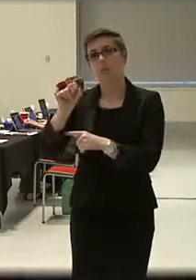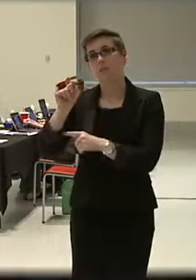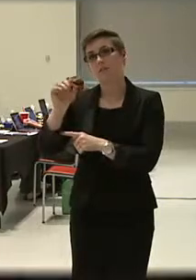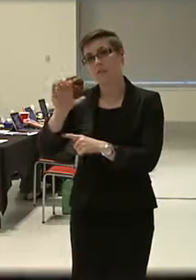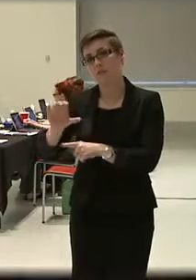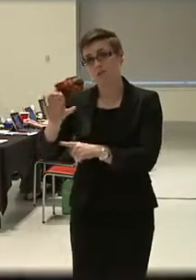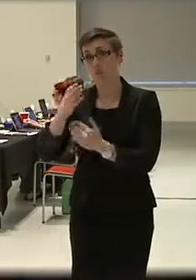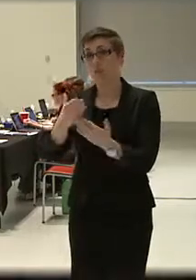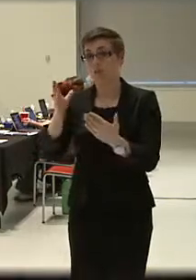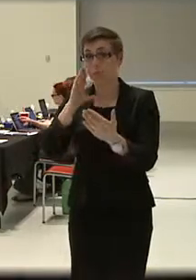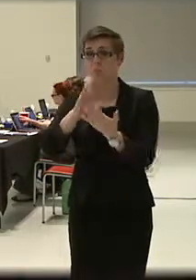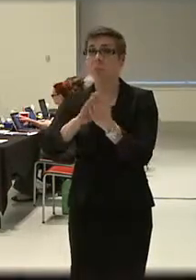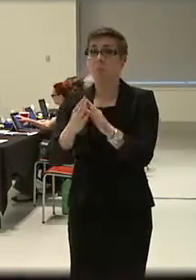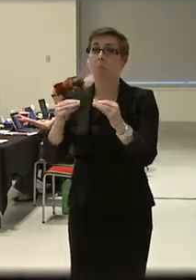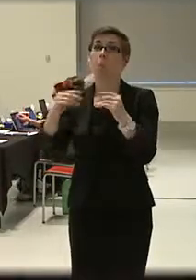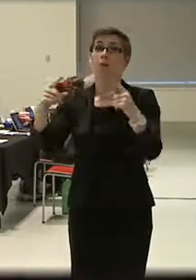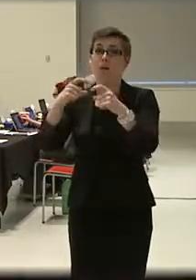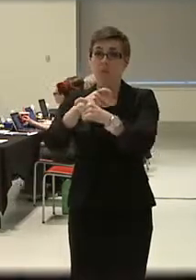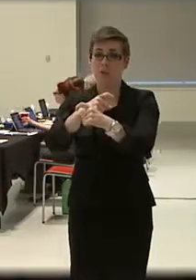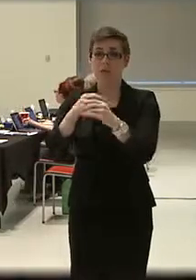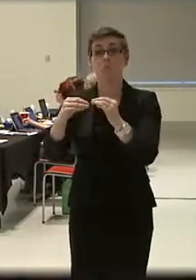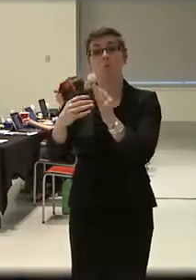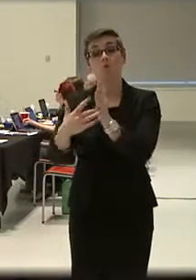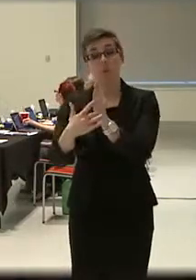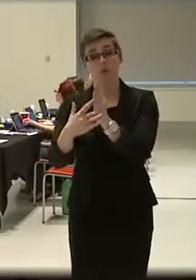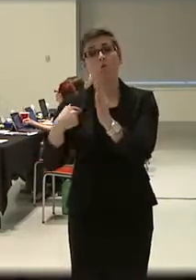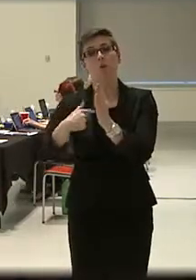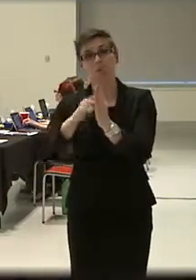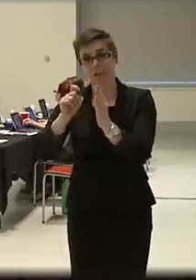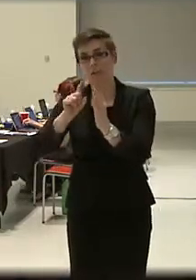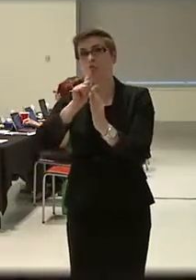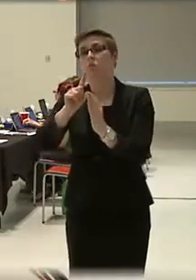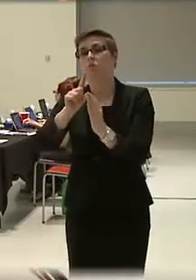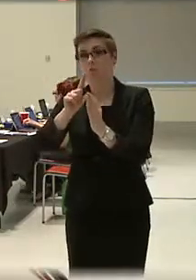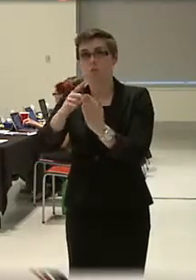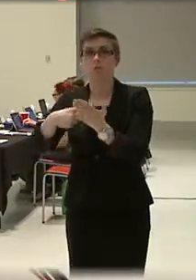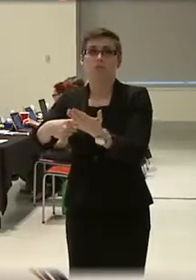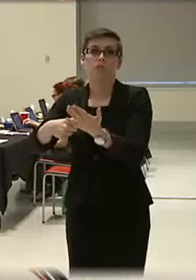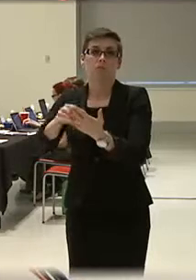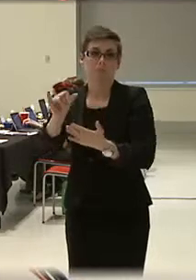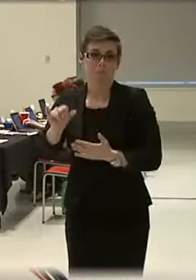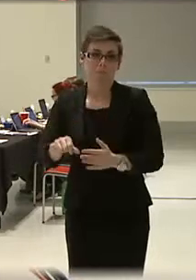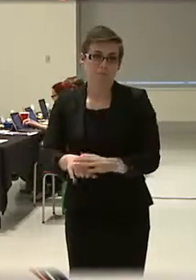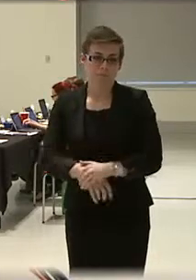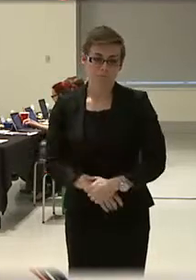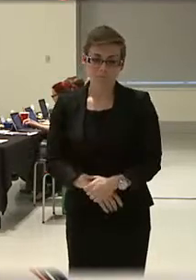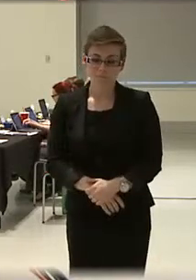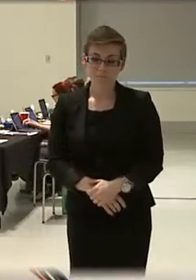much more technical, and we need to get in front of it. So thank you all. Well, thank you very much. And